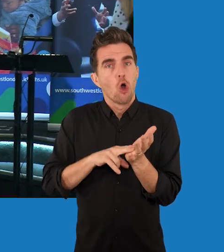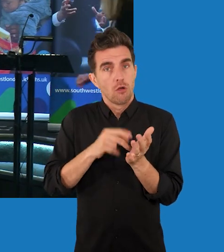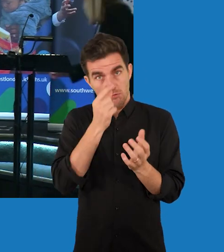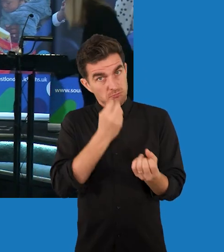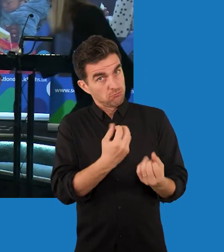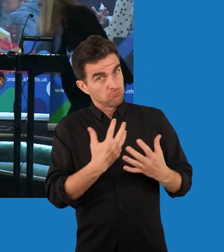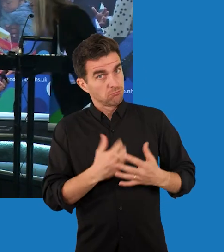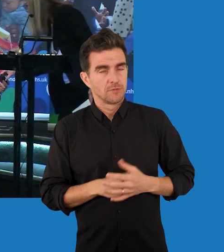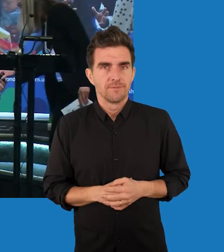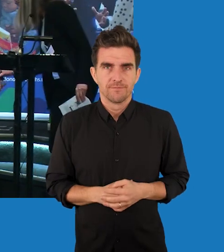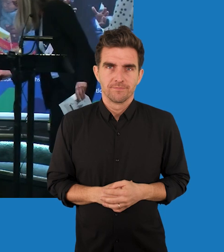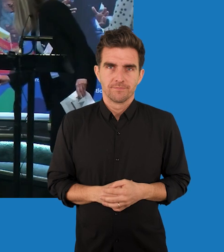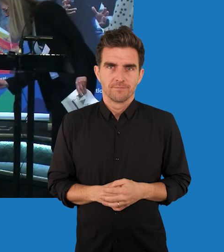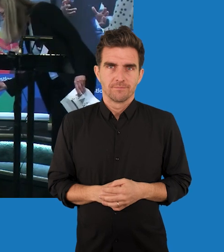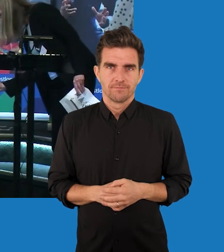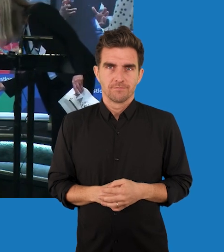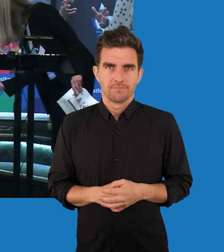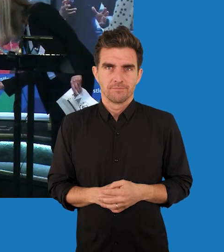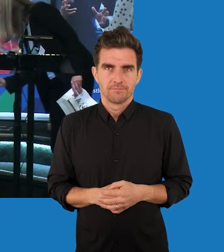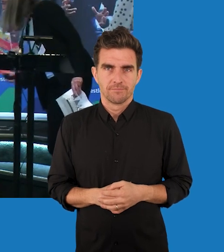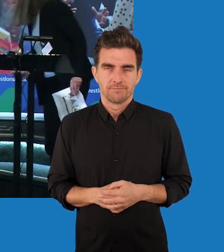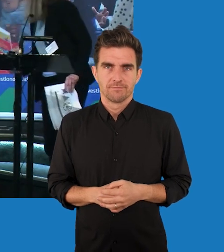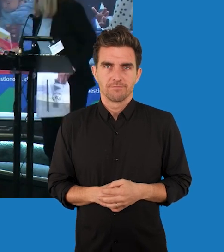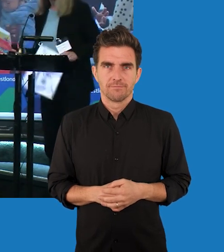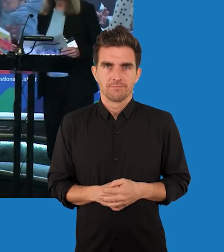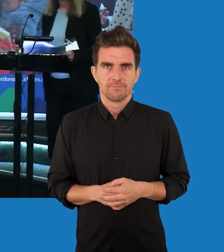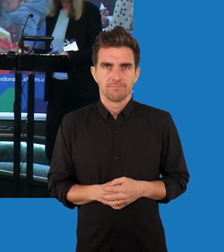care programme that we have in Kingston.